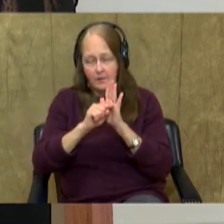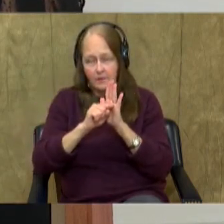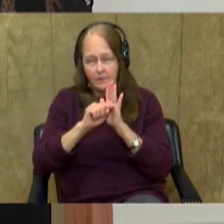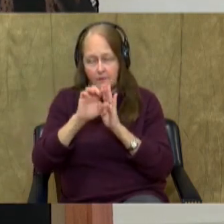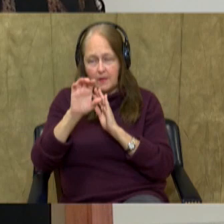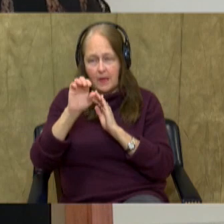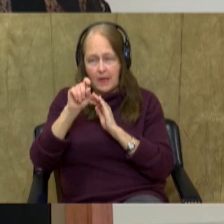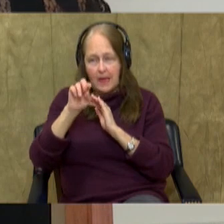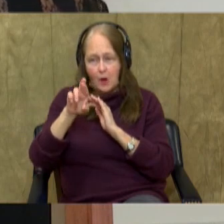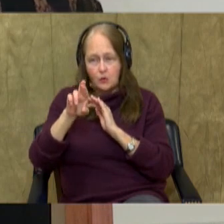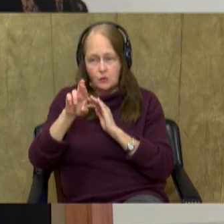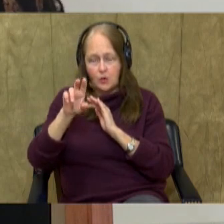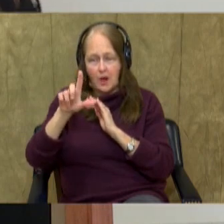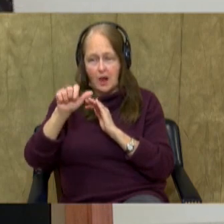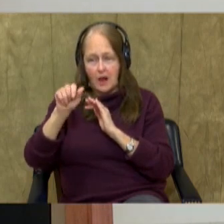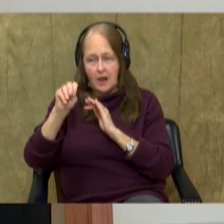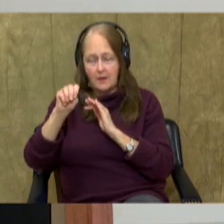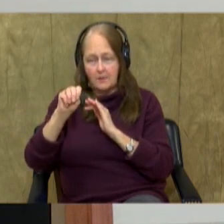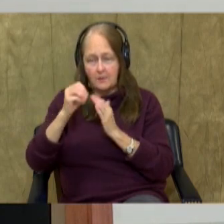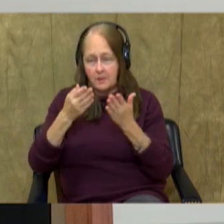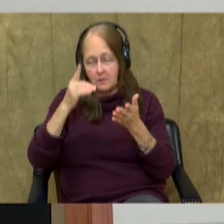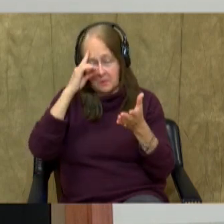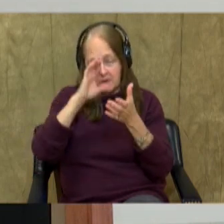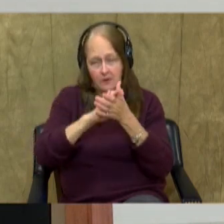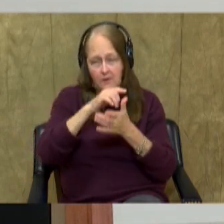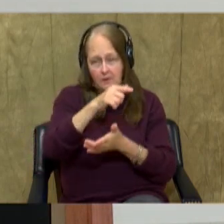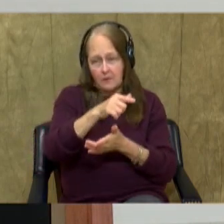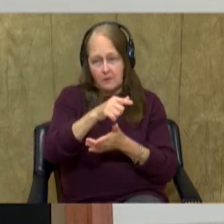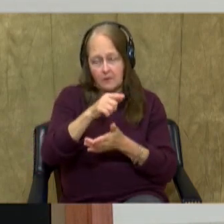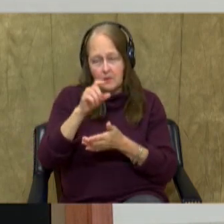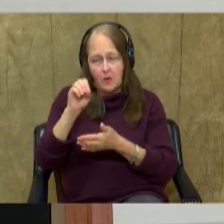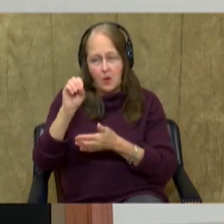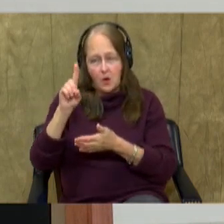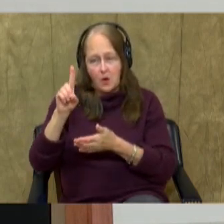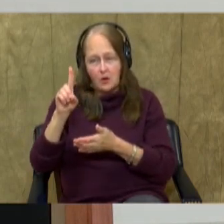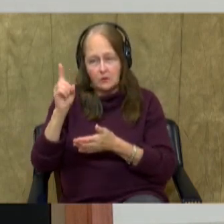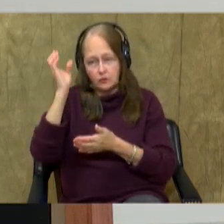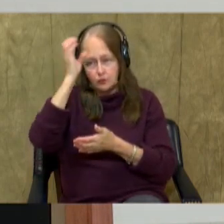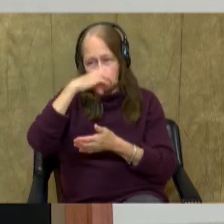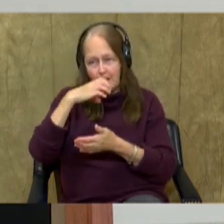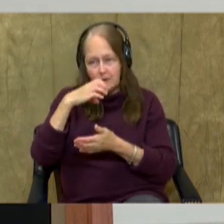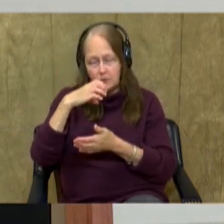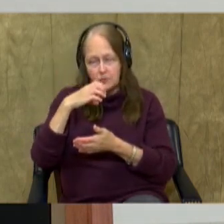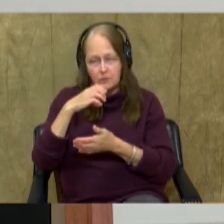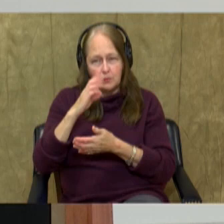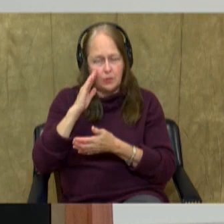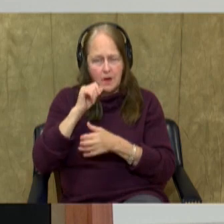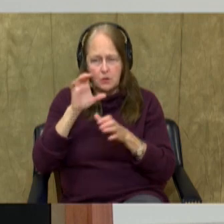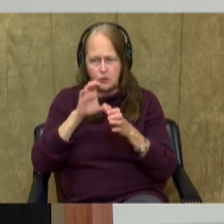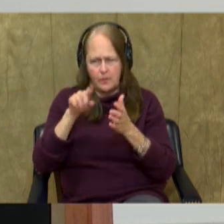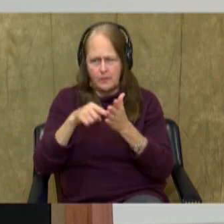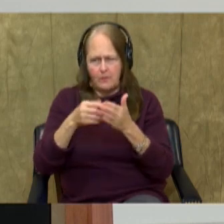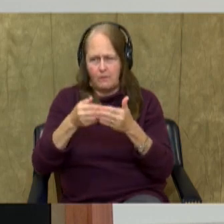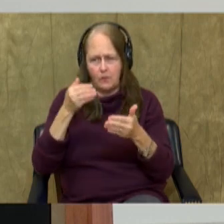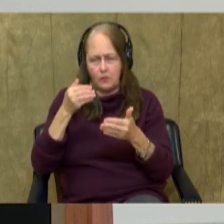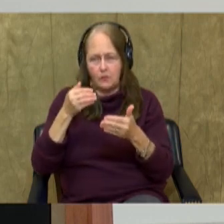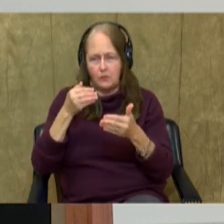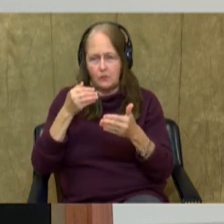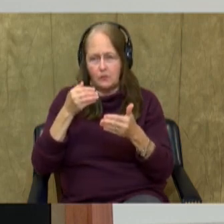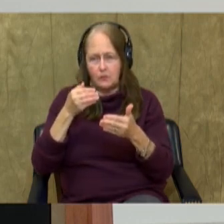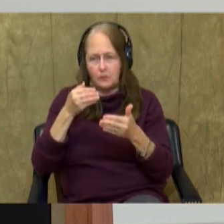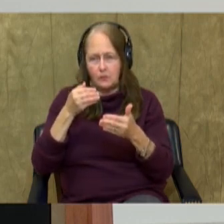counterclaim? Well, they may believe that this particular thing, this is kind of odd, it's strange. We don't do this, we've never done this